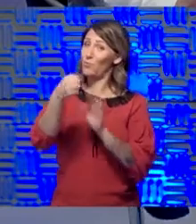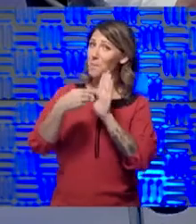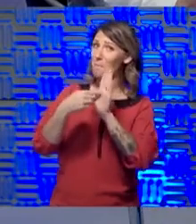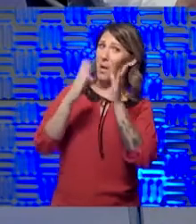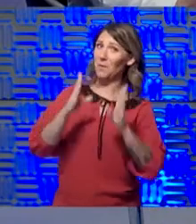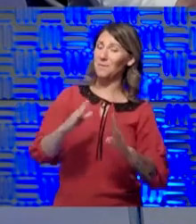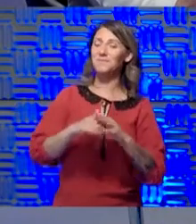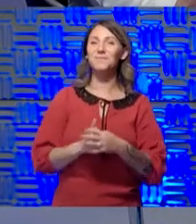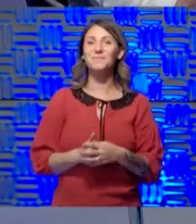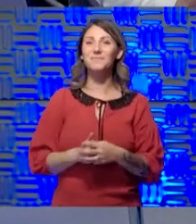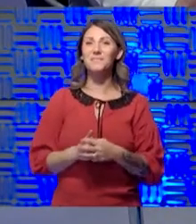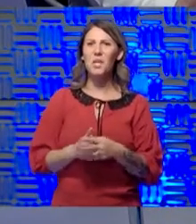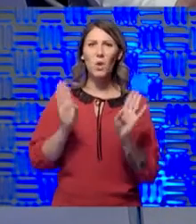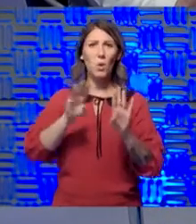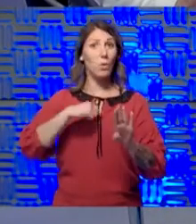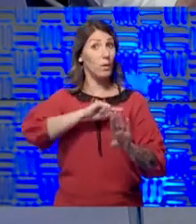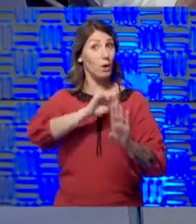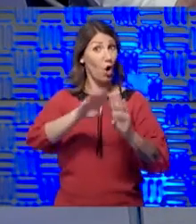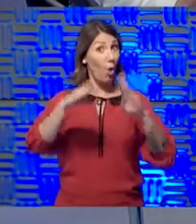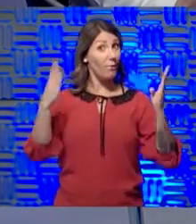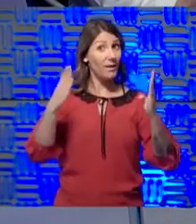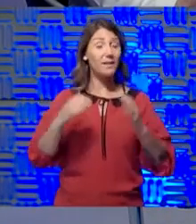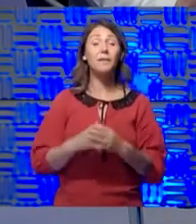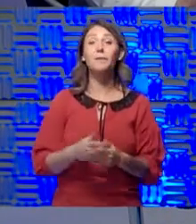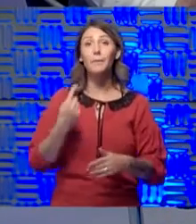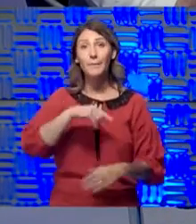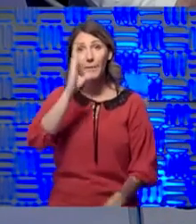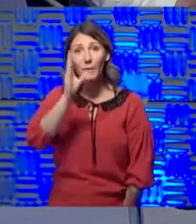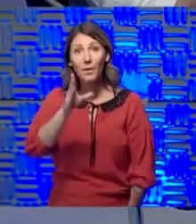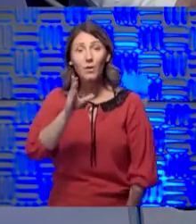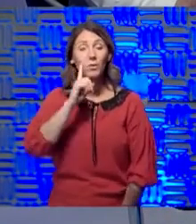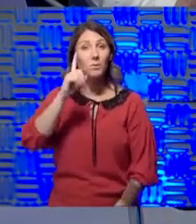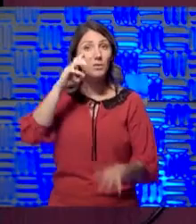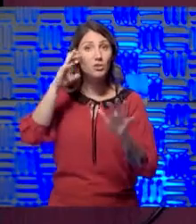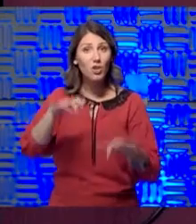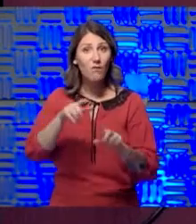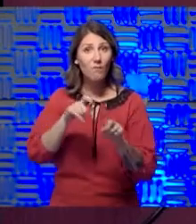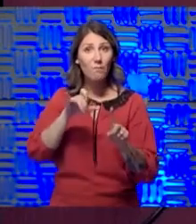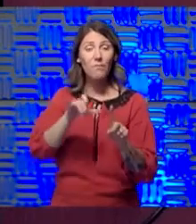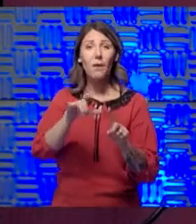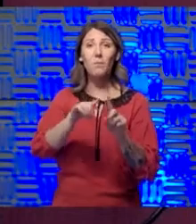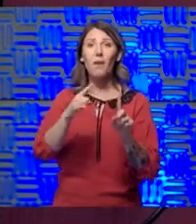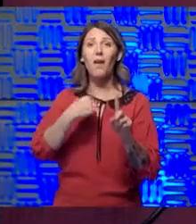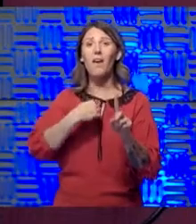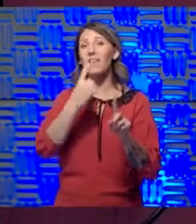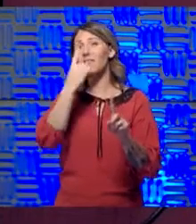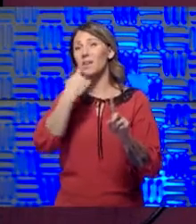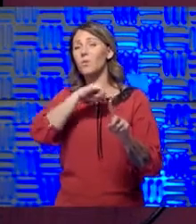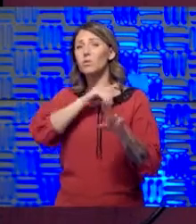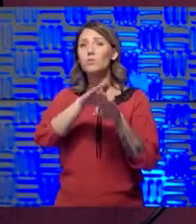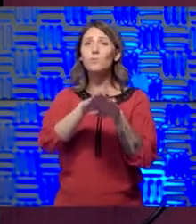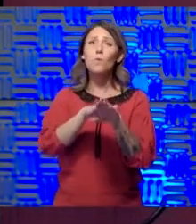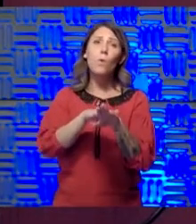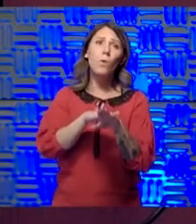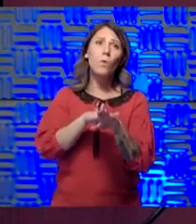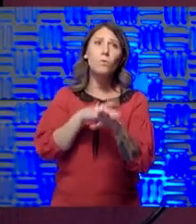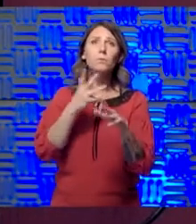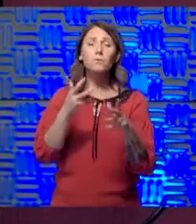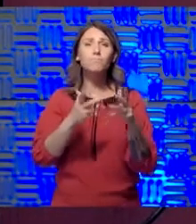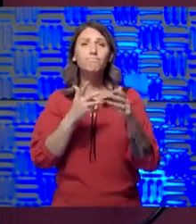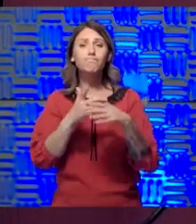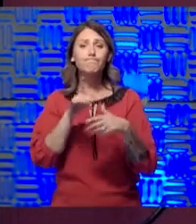Yeah, well, We're going to open up. Yeah, we're going to open up. You might be shocked by this, but I feel like we're slowly getting